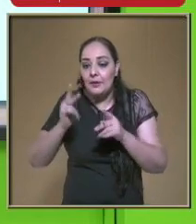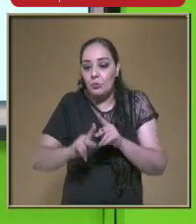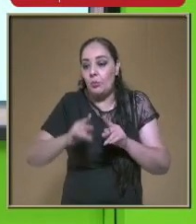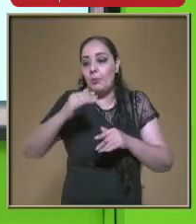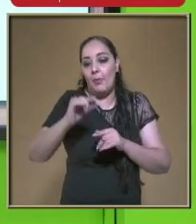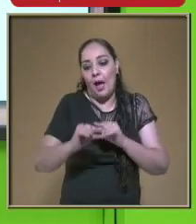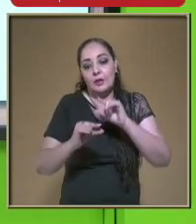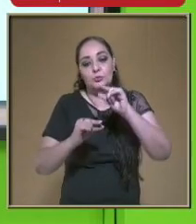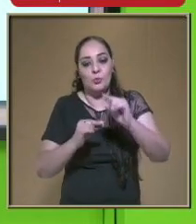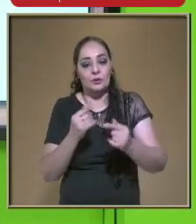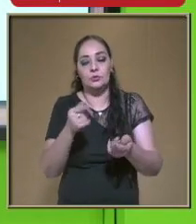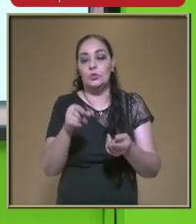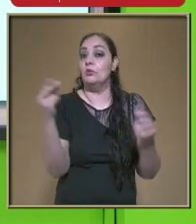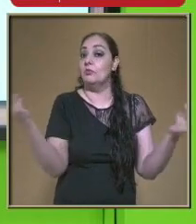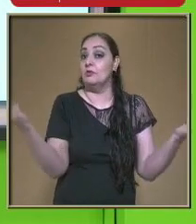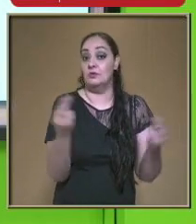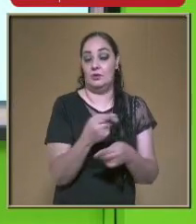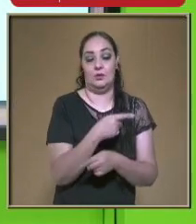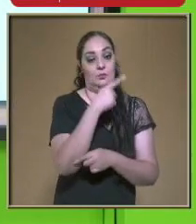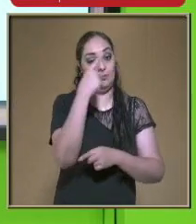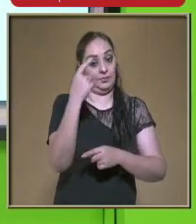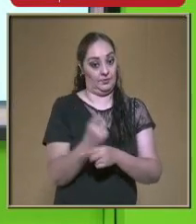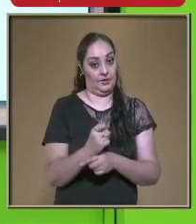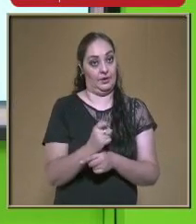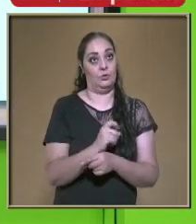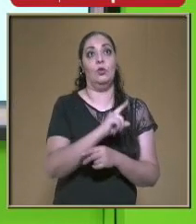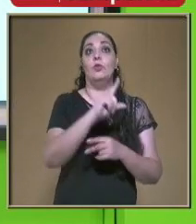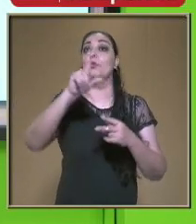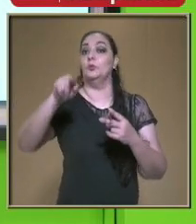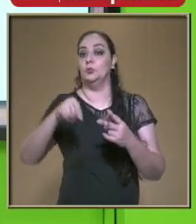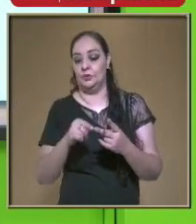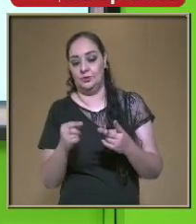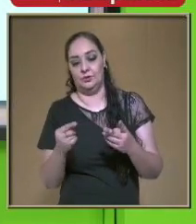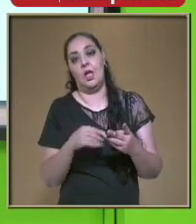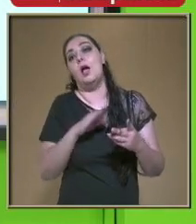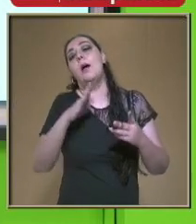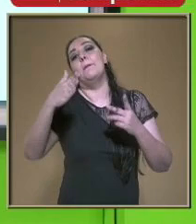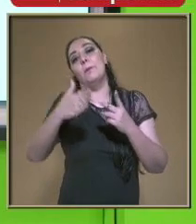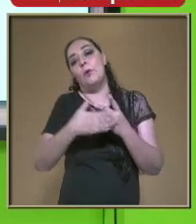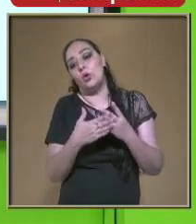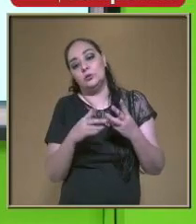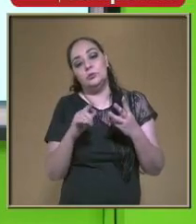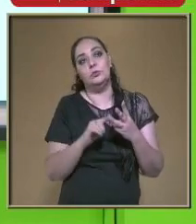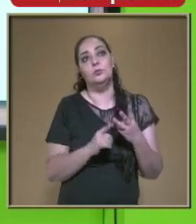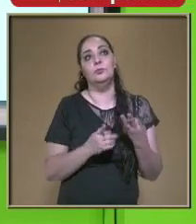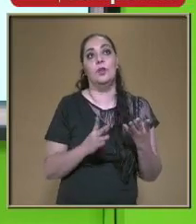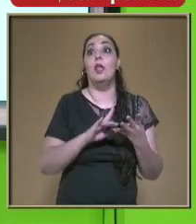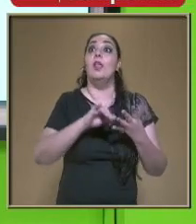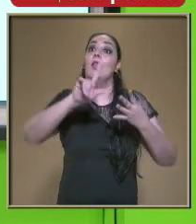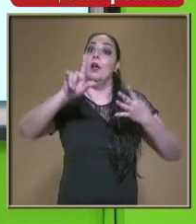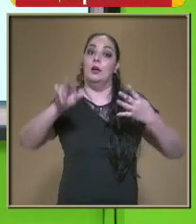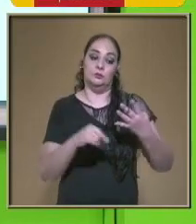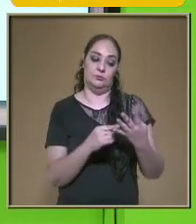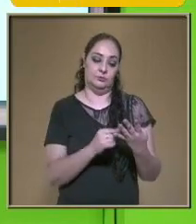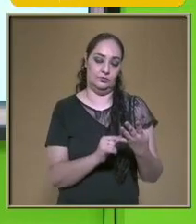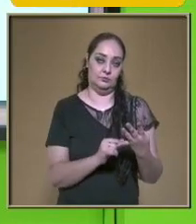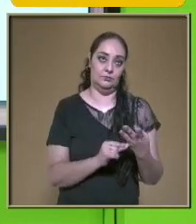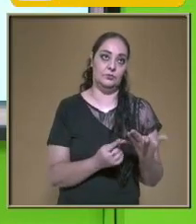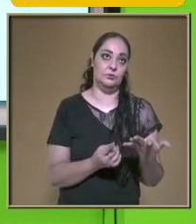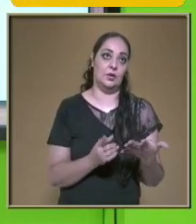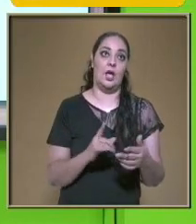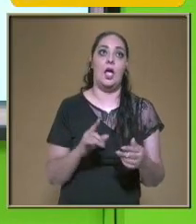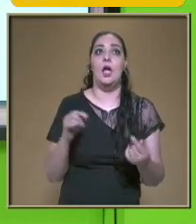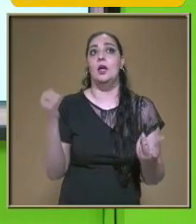is necessary to use first, then next, after, as